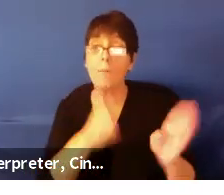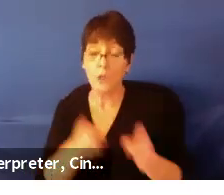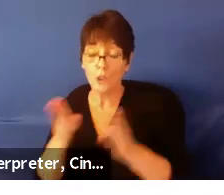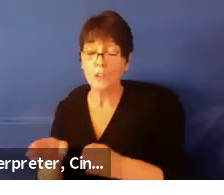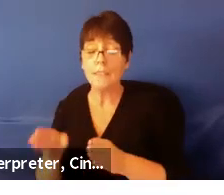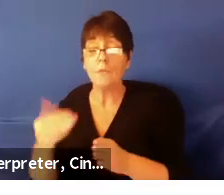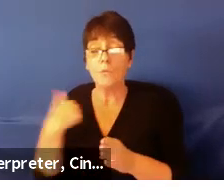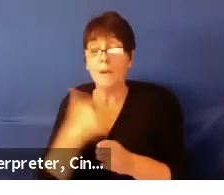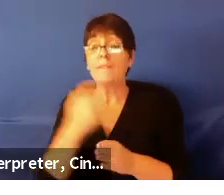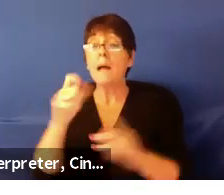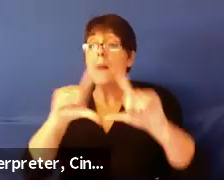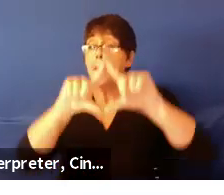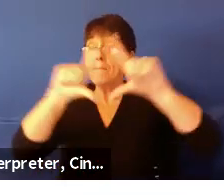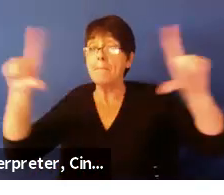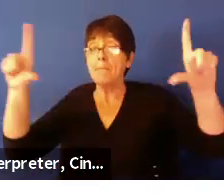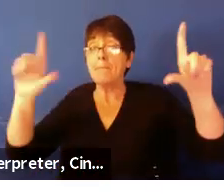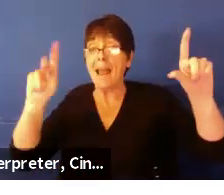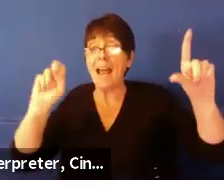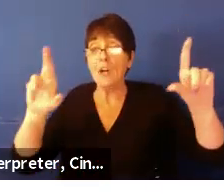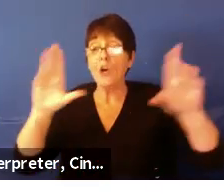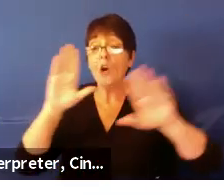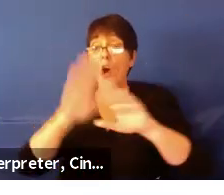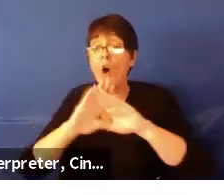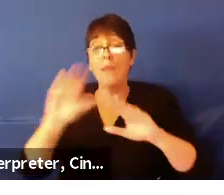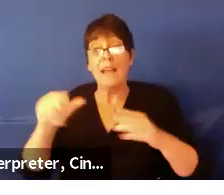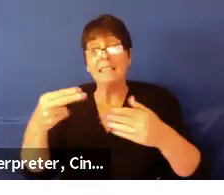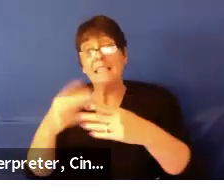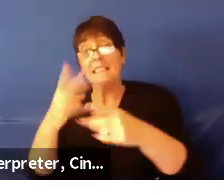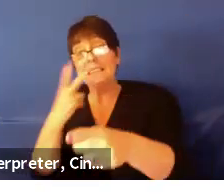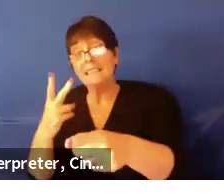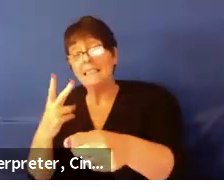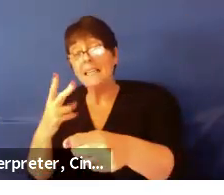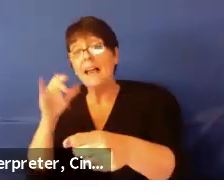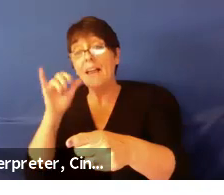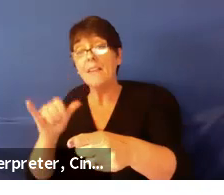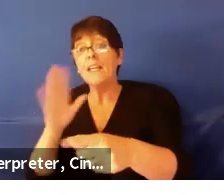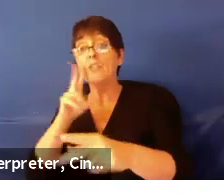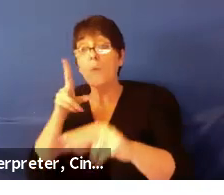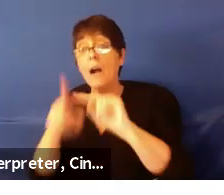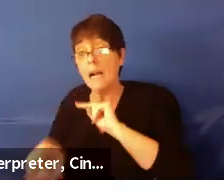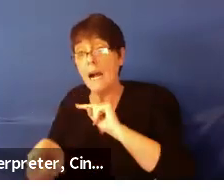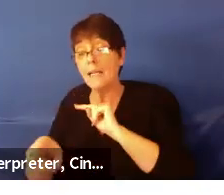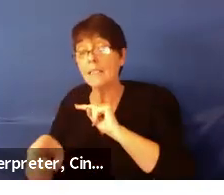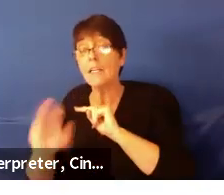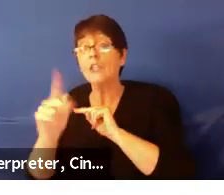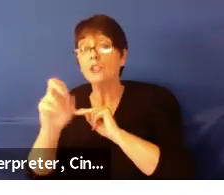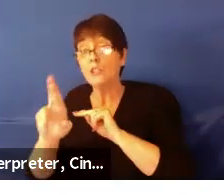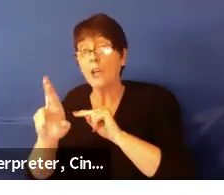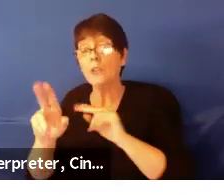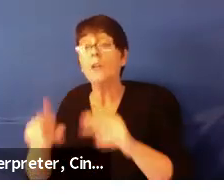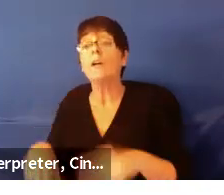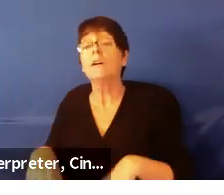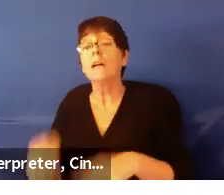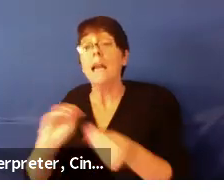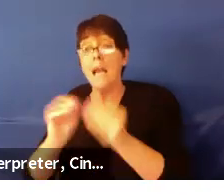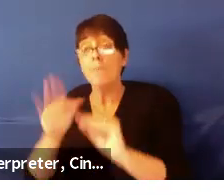little banner on the side of the slide that says that this will cut the shelter capacity by half. And that is